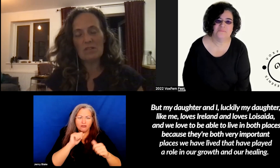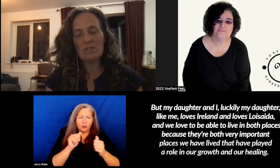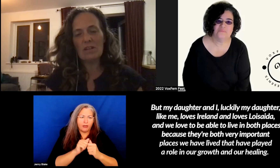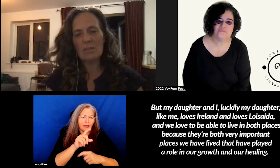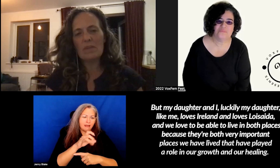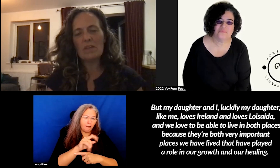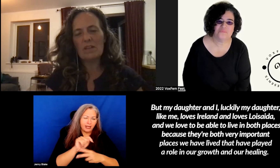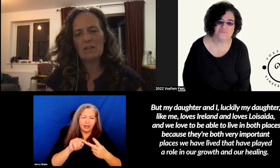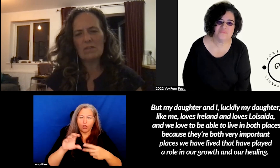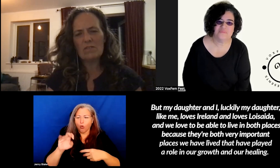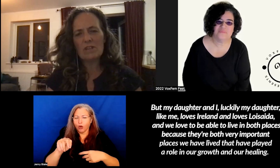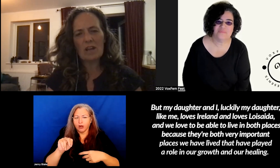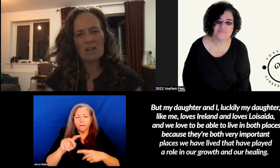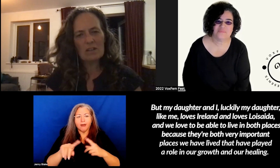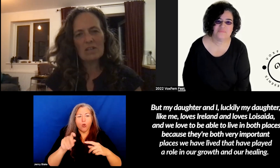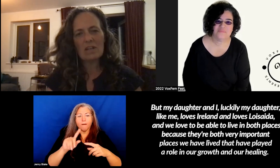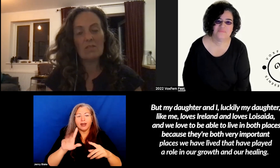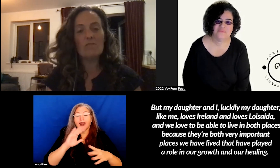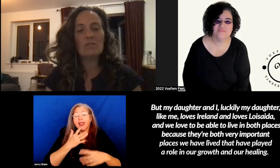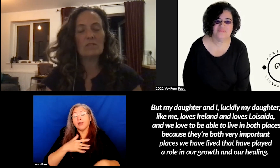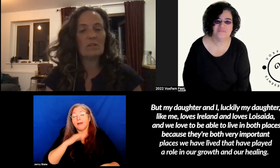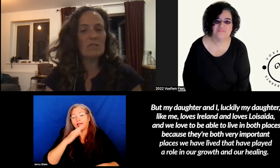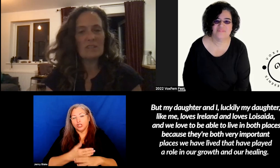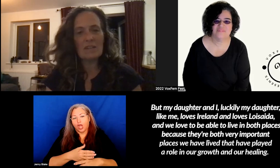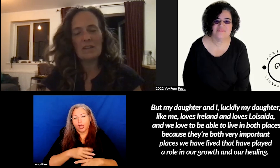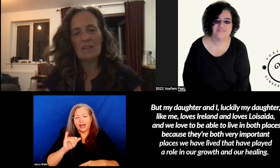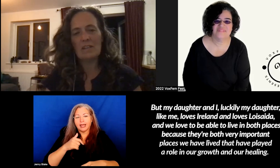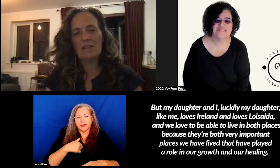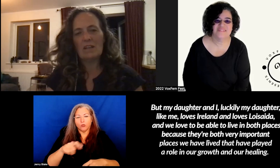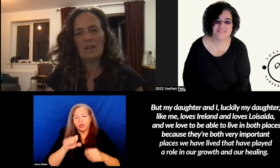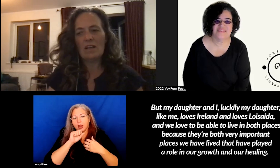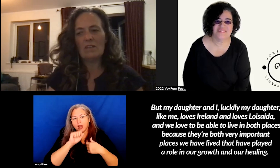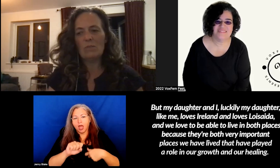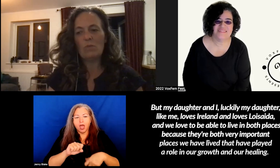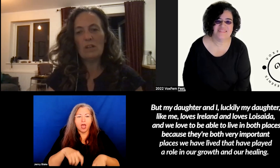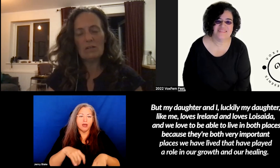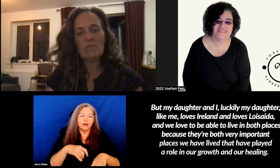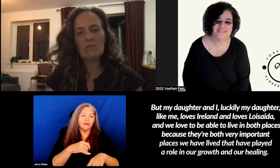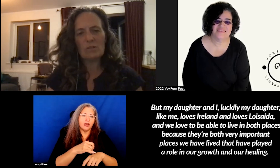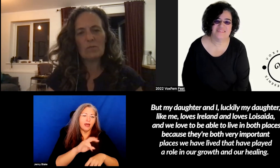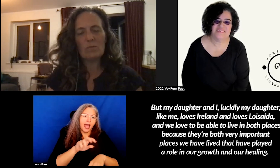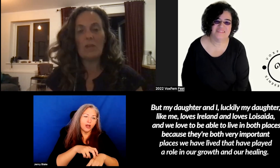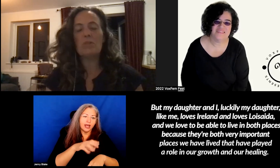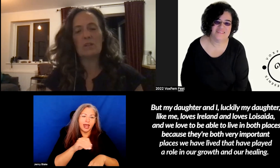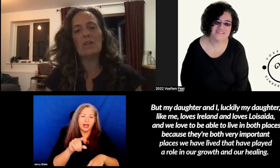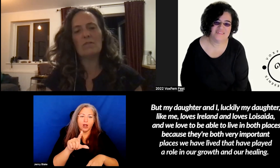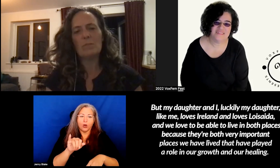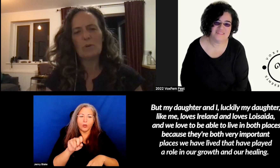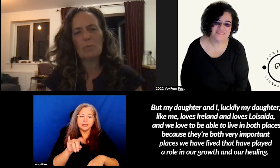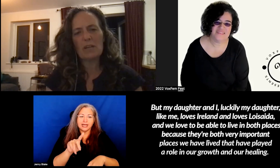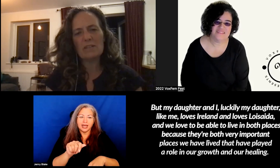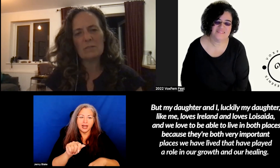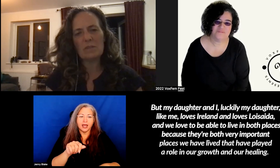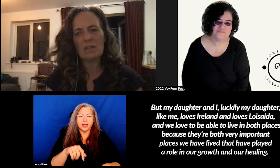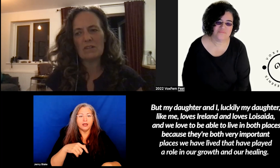my daughter, like me, loves Ireland and loves Loisaida. And we love to be able to live in